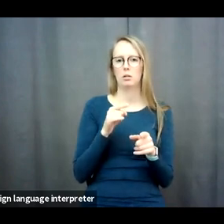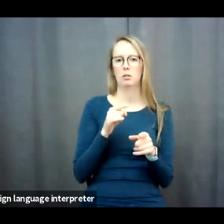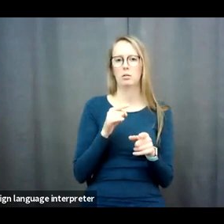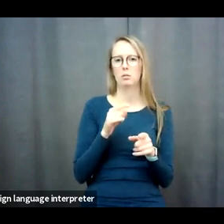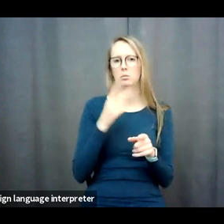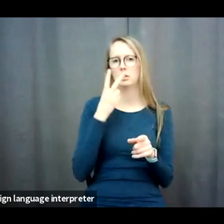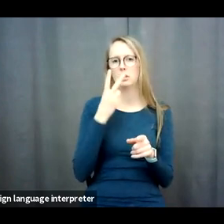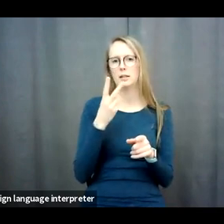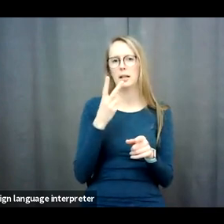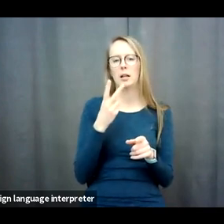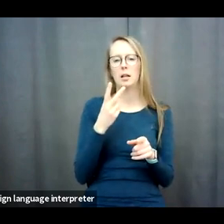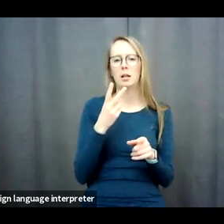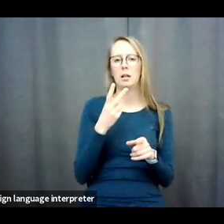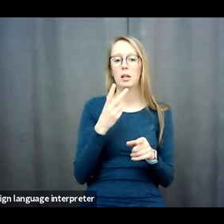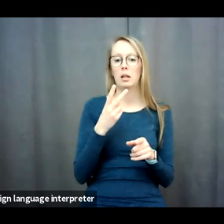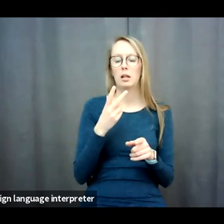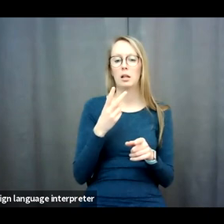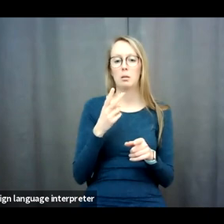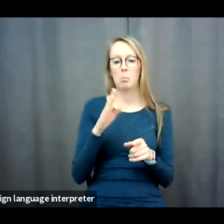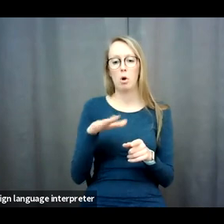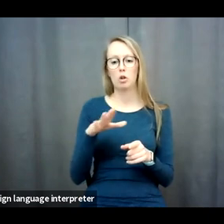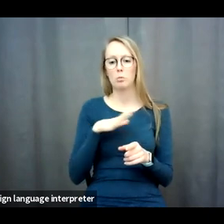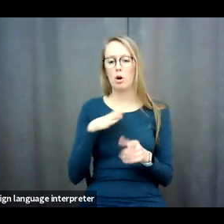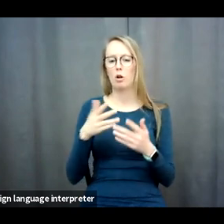not all youth with disabilities are,